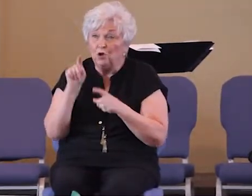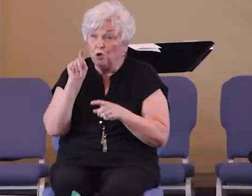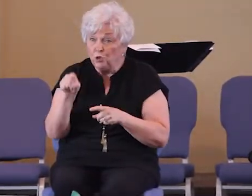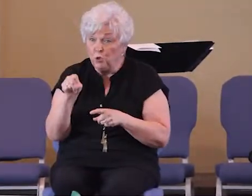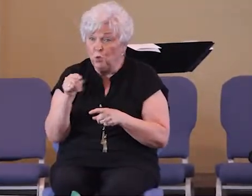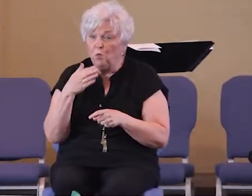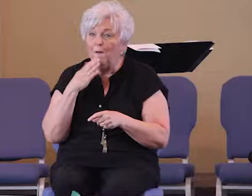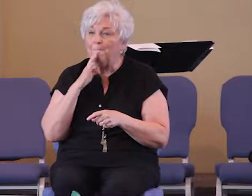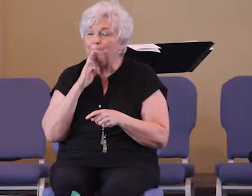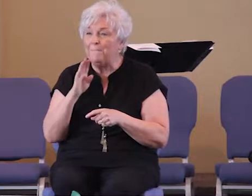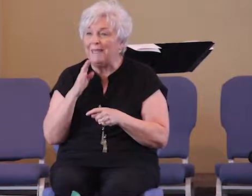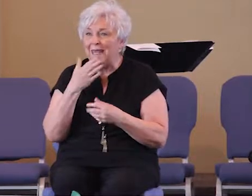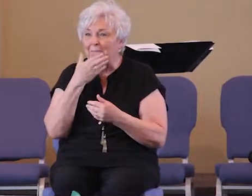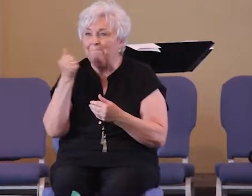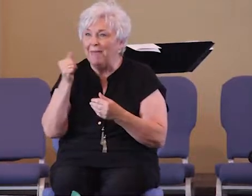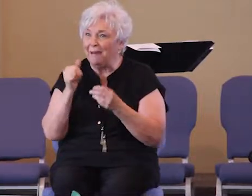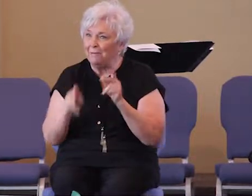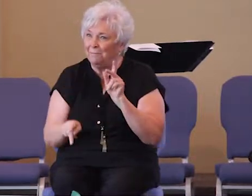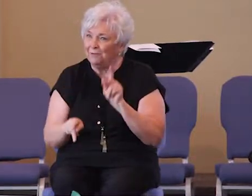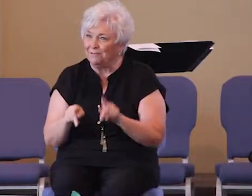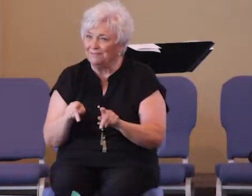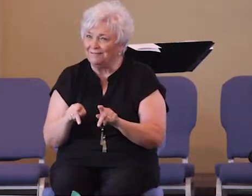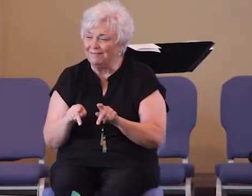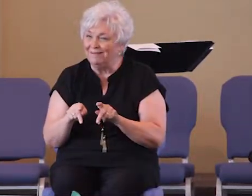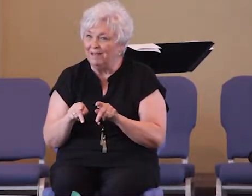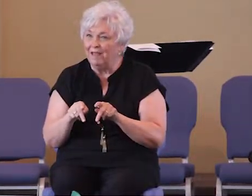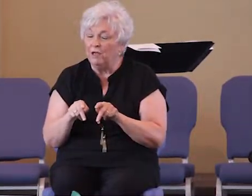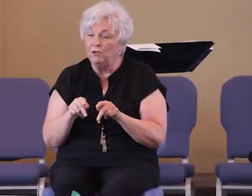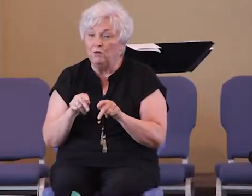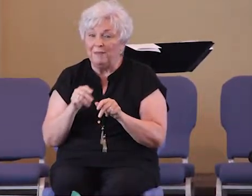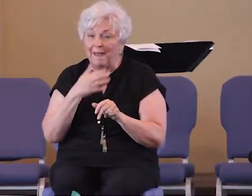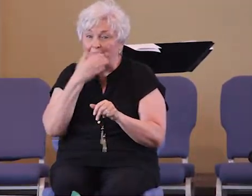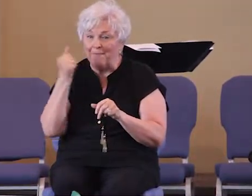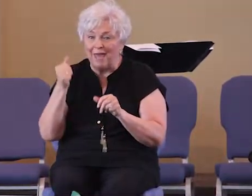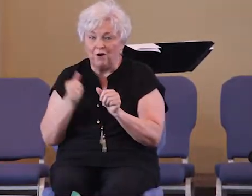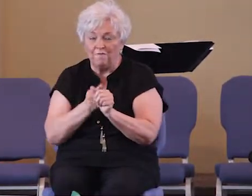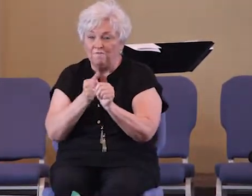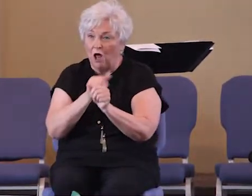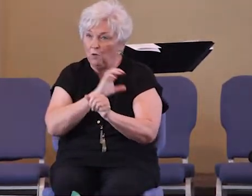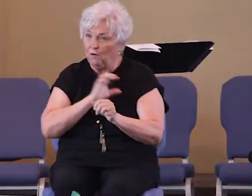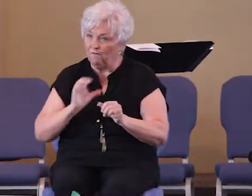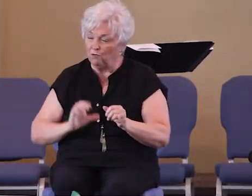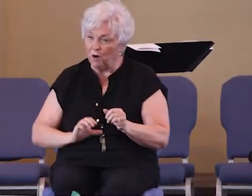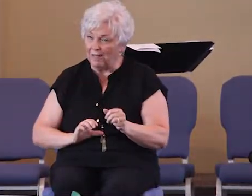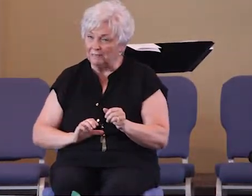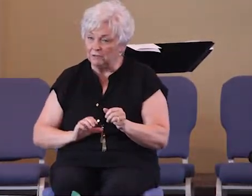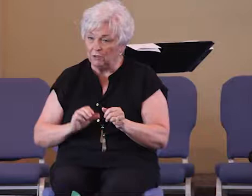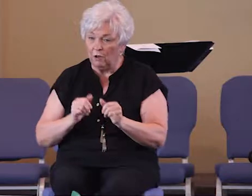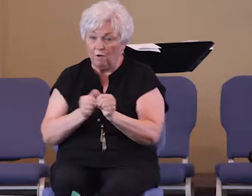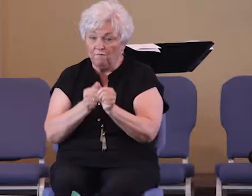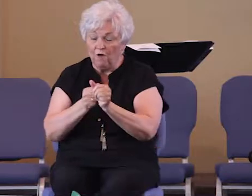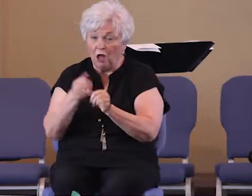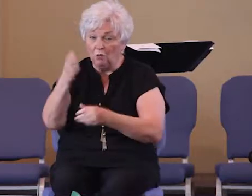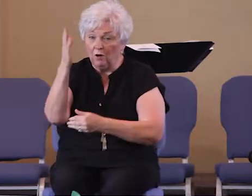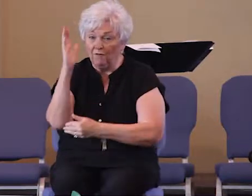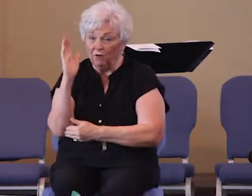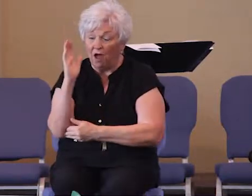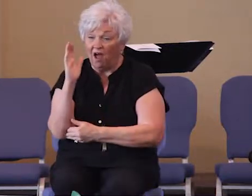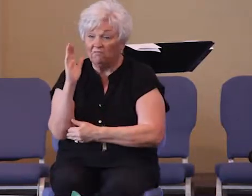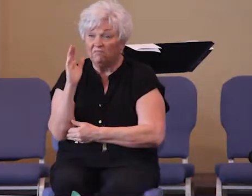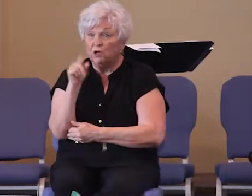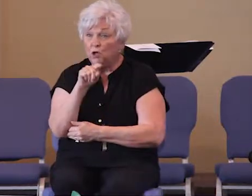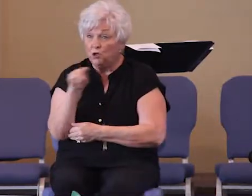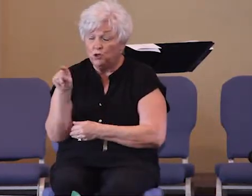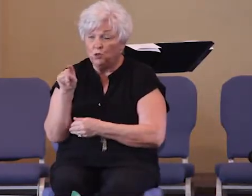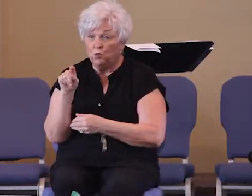Not only a better person, but you'll be a better follower of Christ, a better follower of God. You will actually glean some